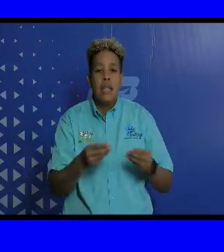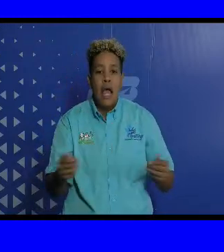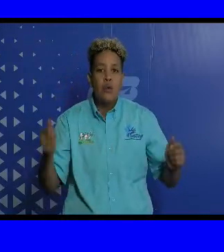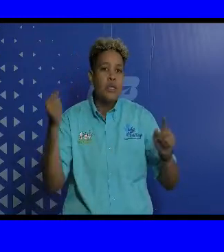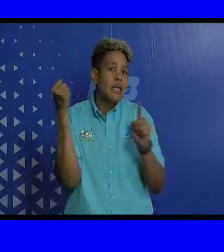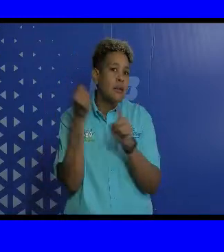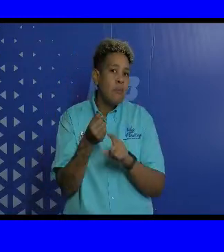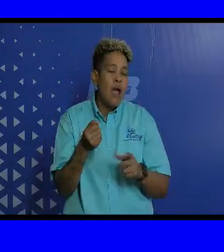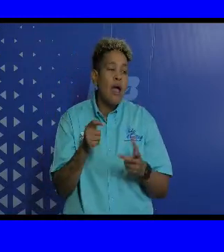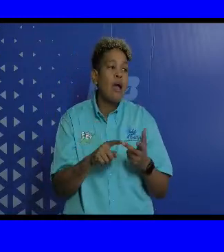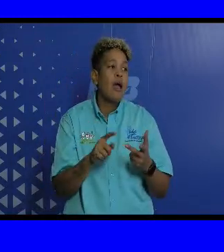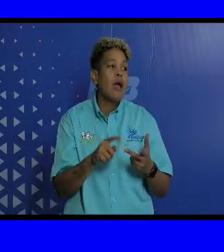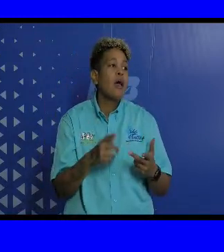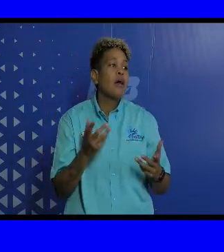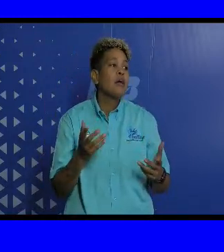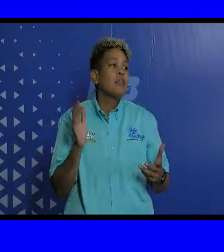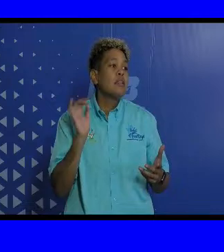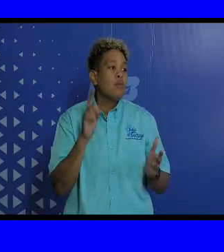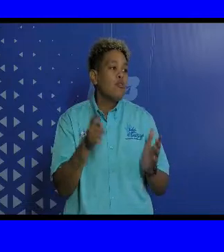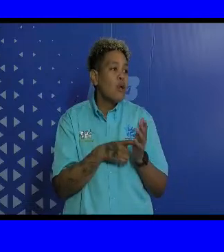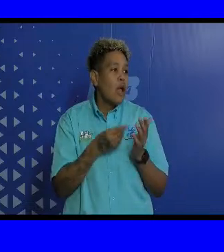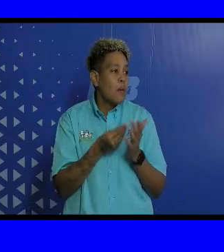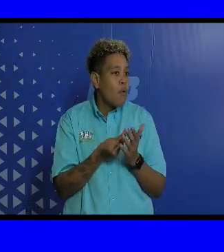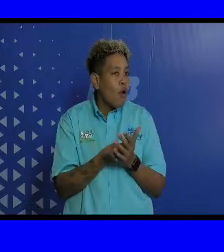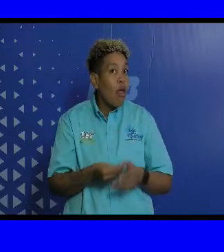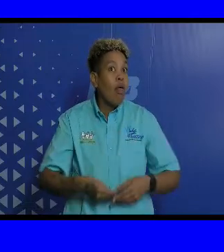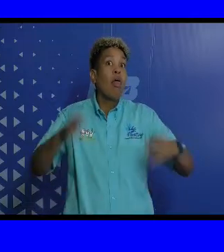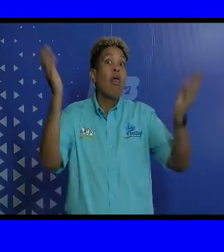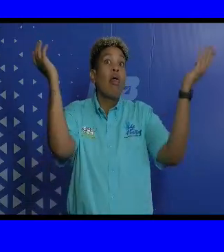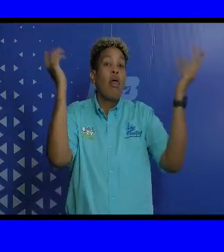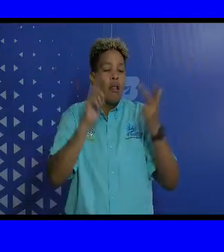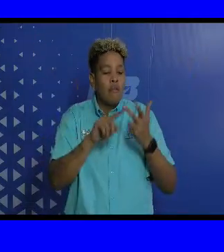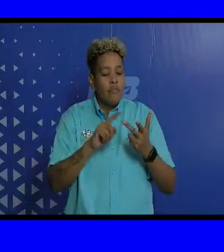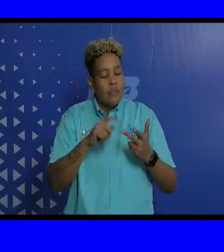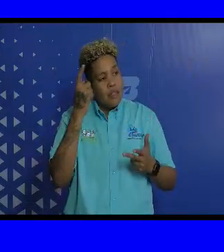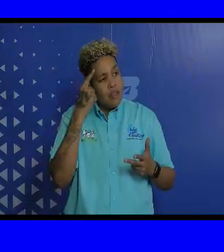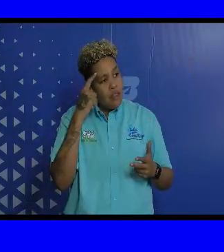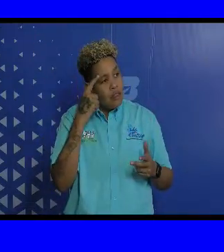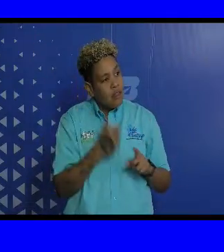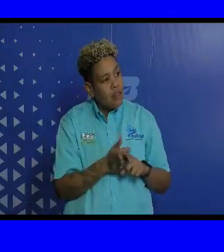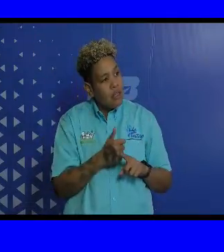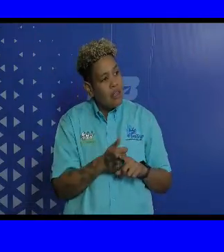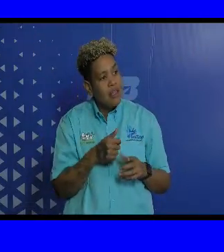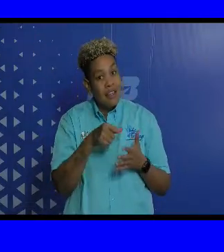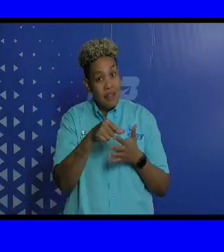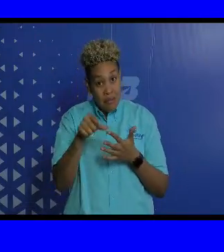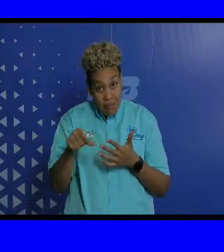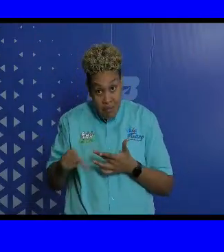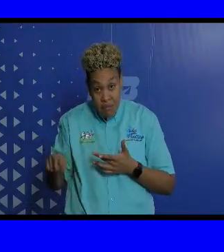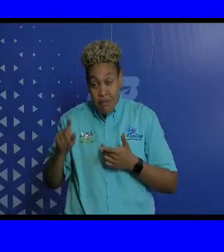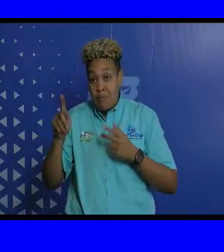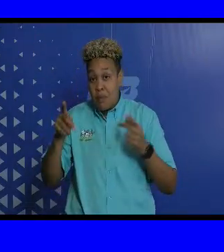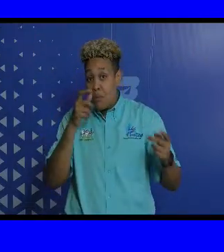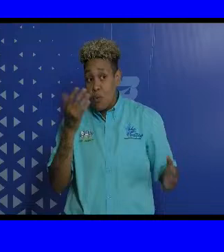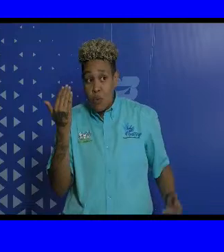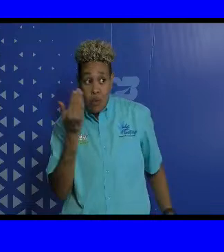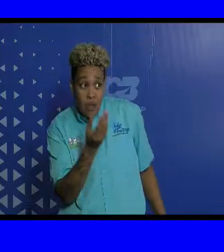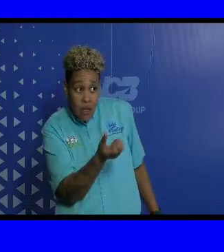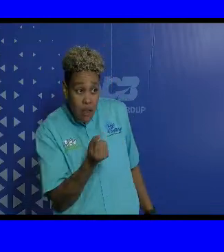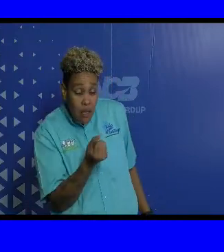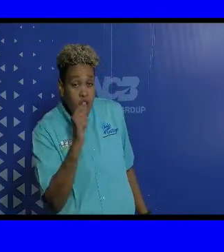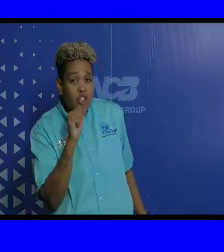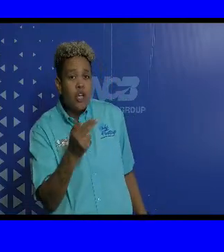impact, that dilution that would be required of capital, if you think of dividend and impact on what it might